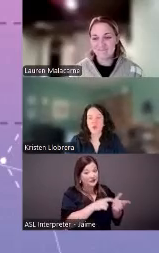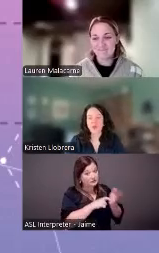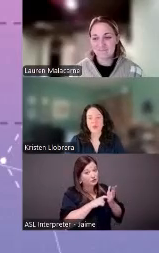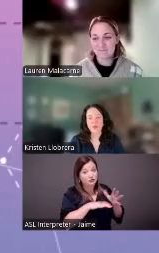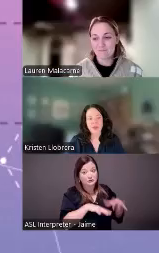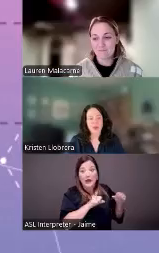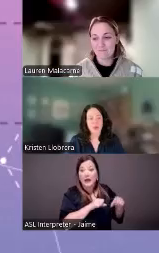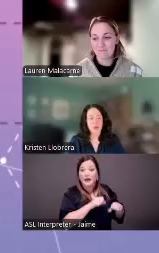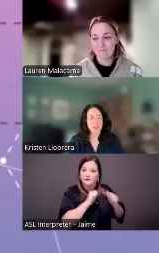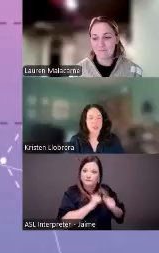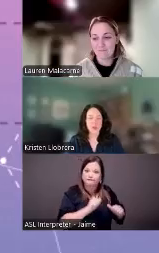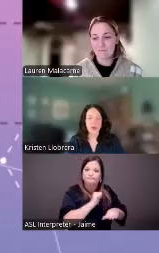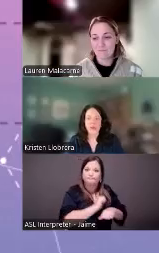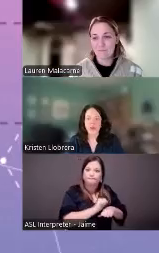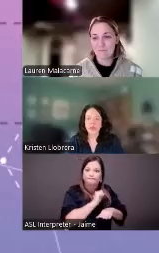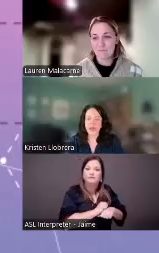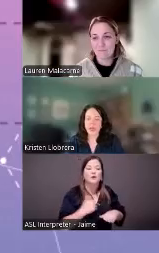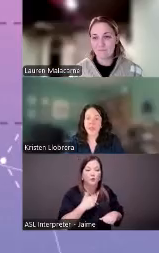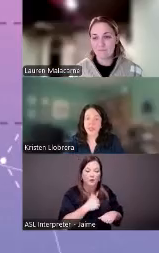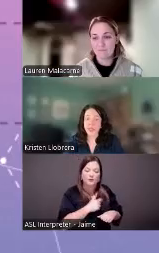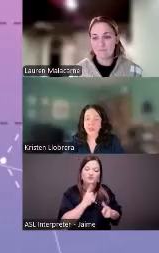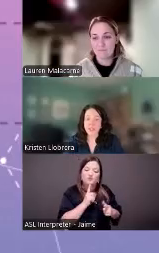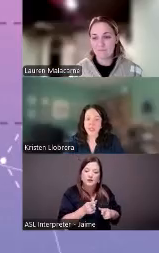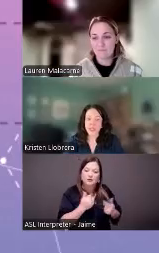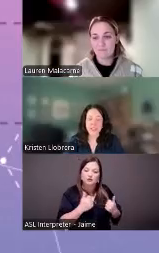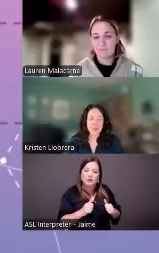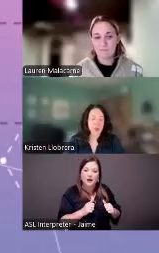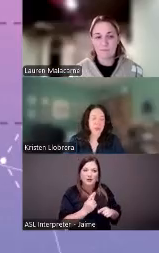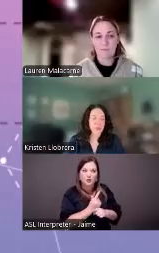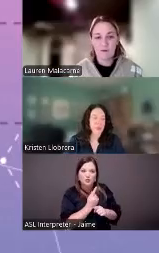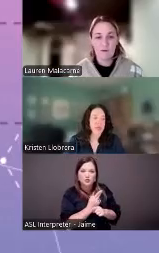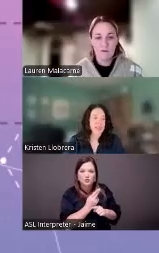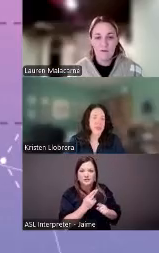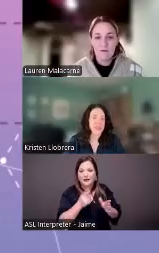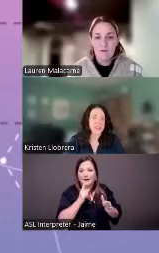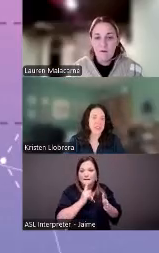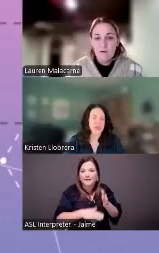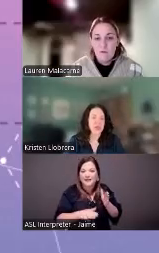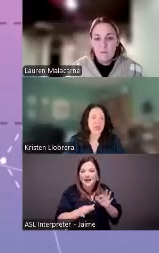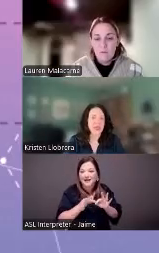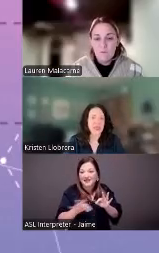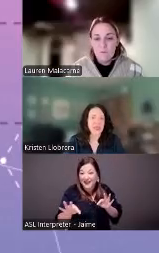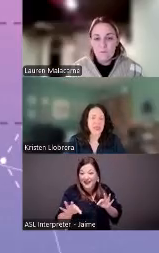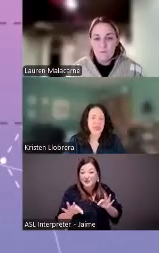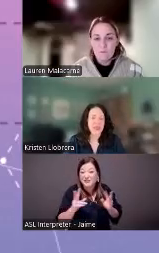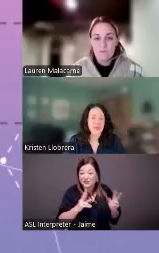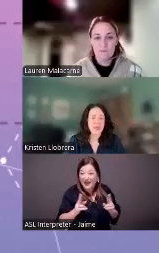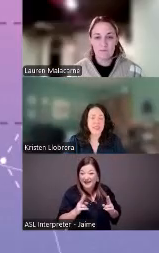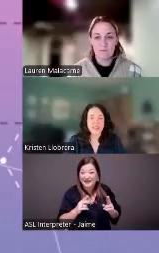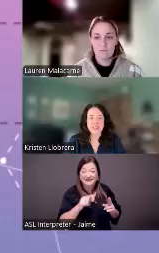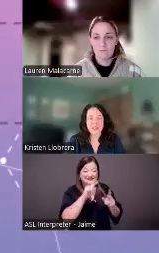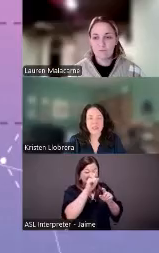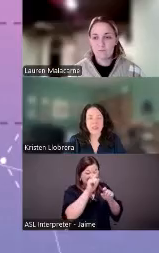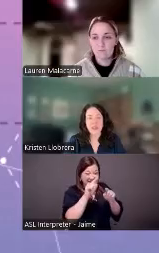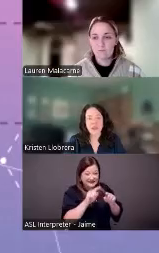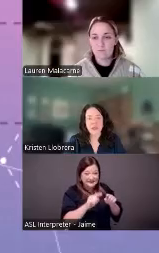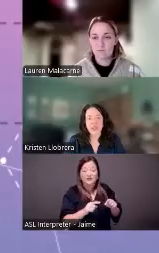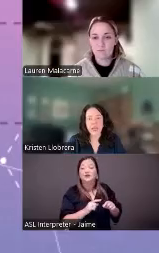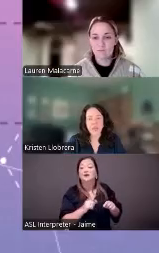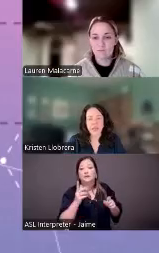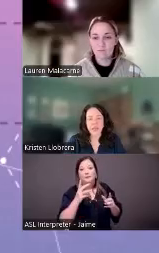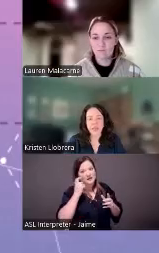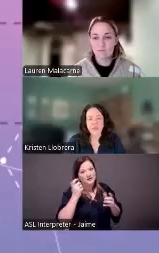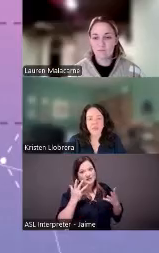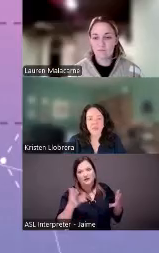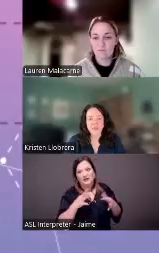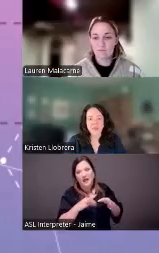We were really trying to work on that plain language edit at this point. We wanted to make sure that because so much of the language